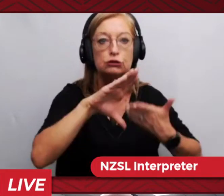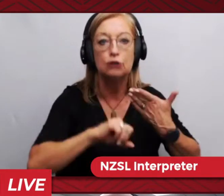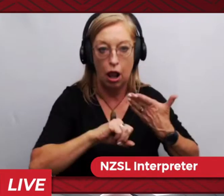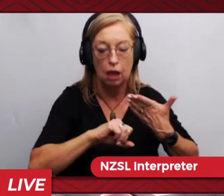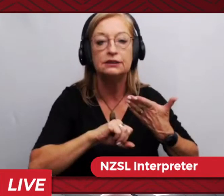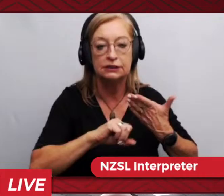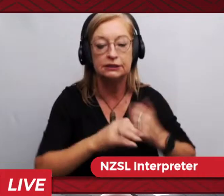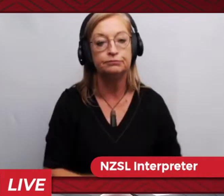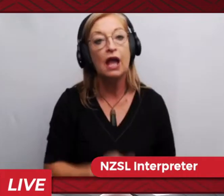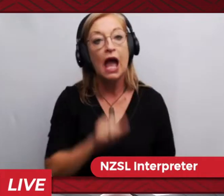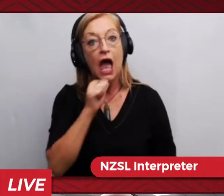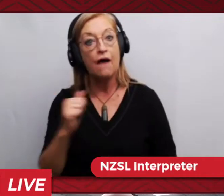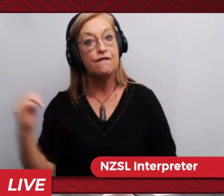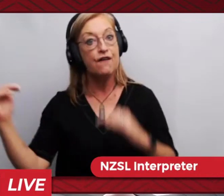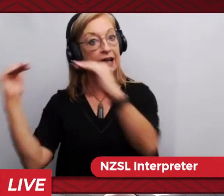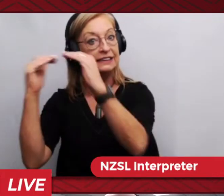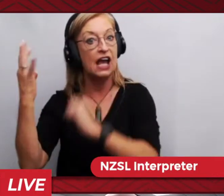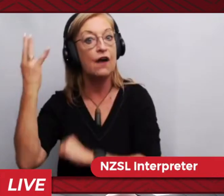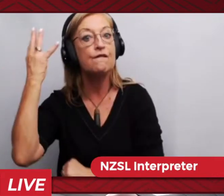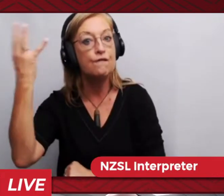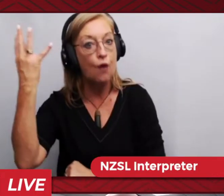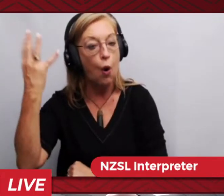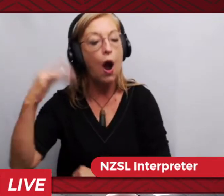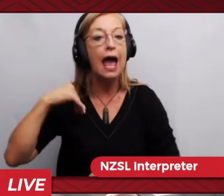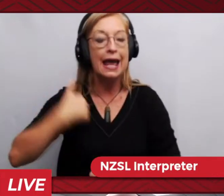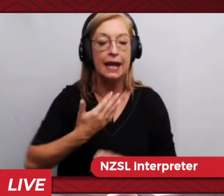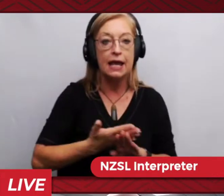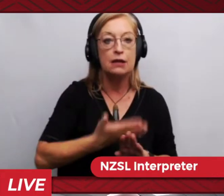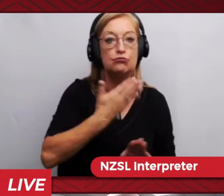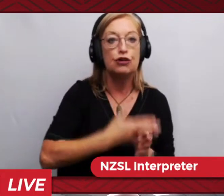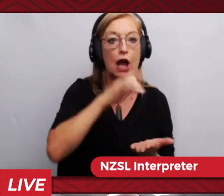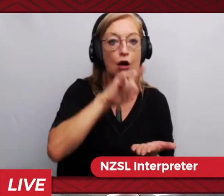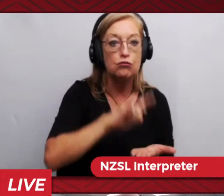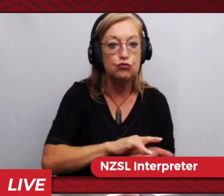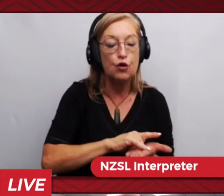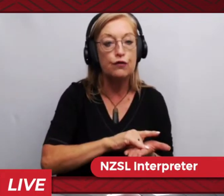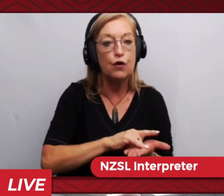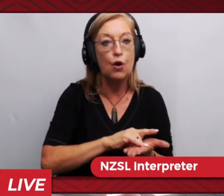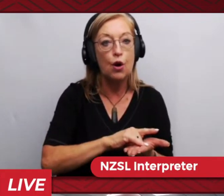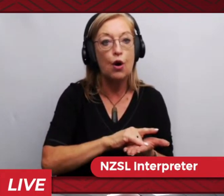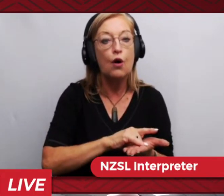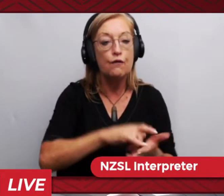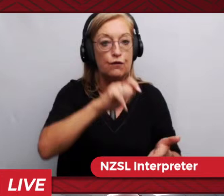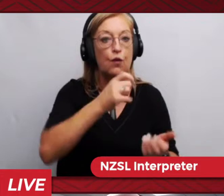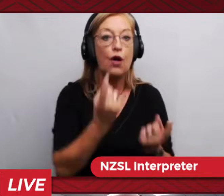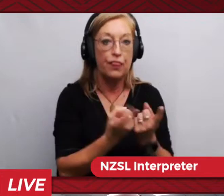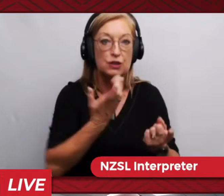If you're in tier 4, you'll need to get pre-approval for purchases over $500.